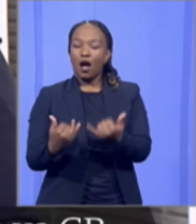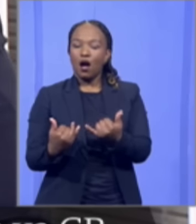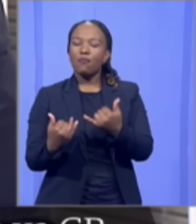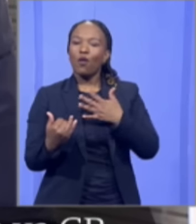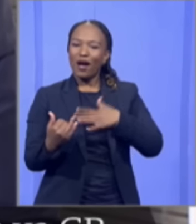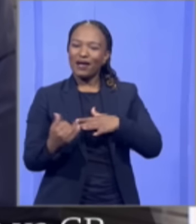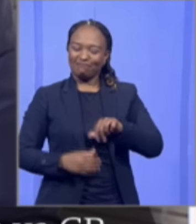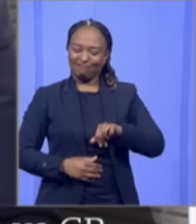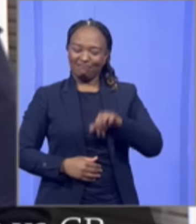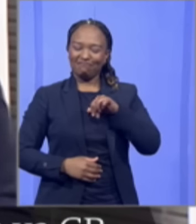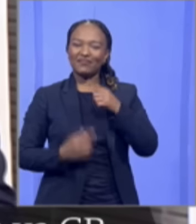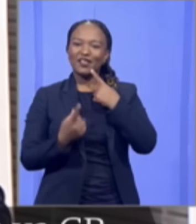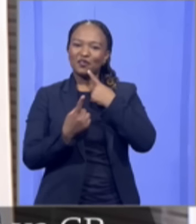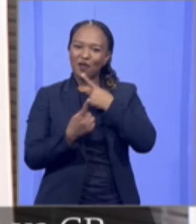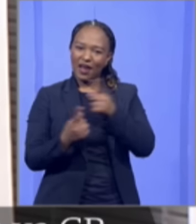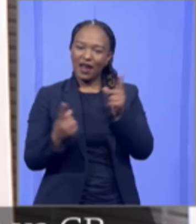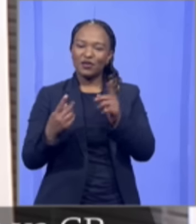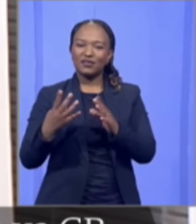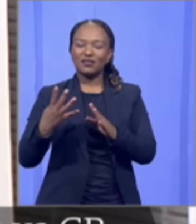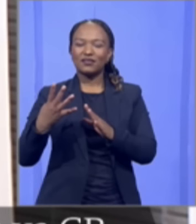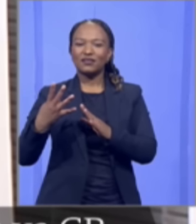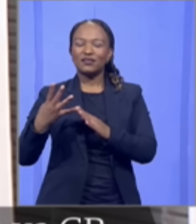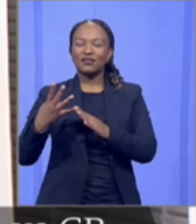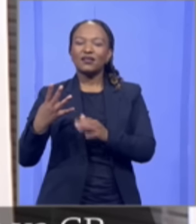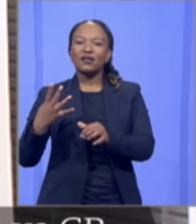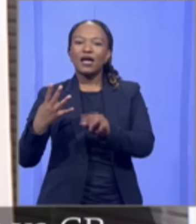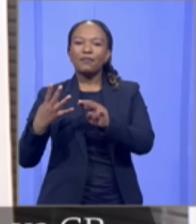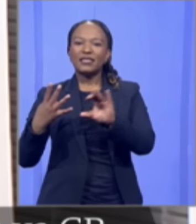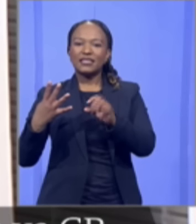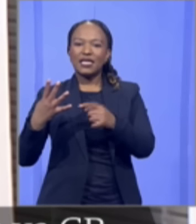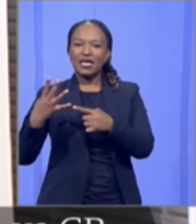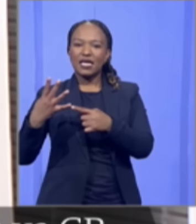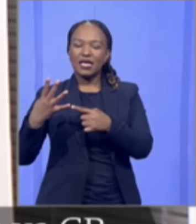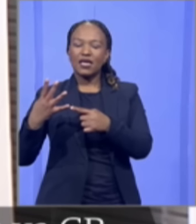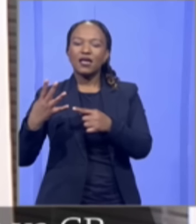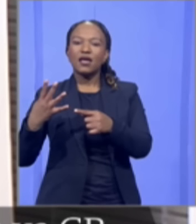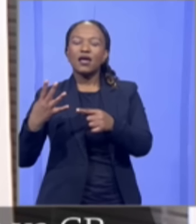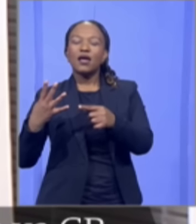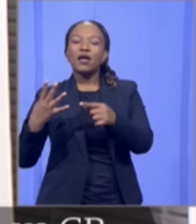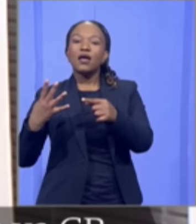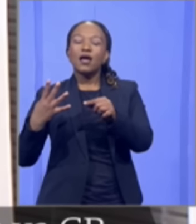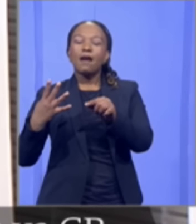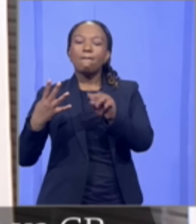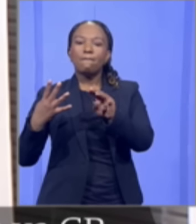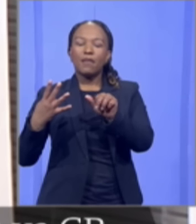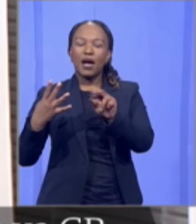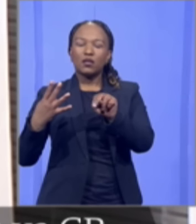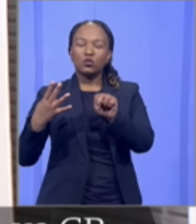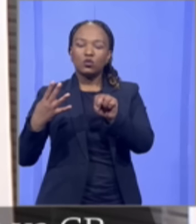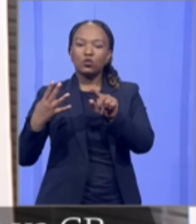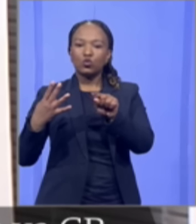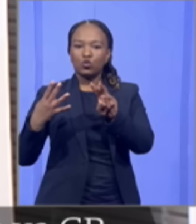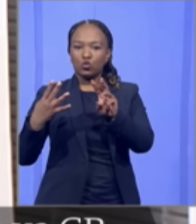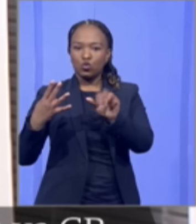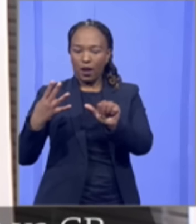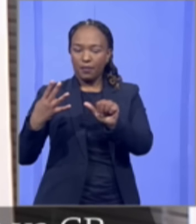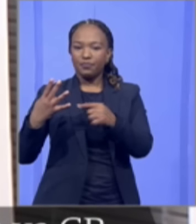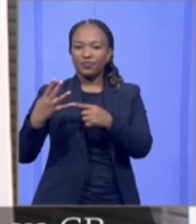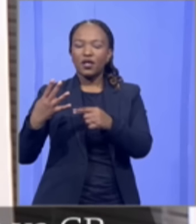announce MEC Nomantu Nkomorale-Hugo as the head of this department. Our